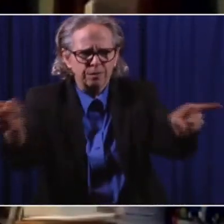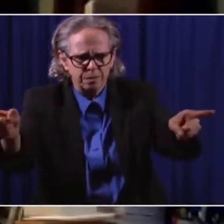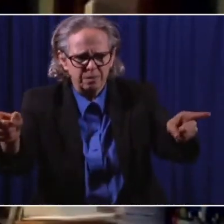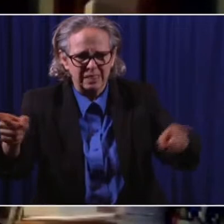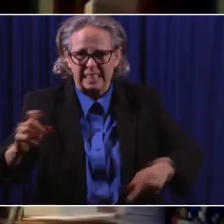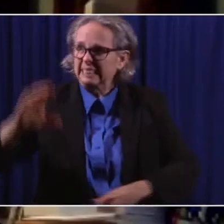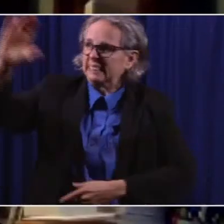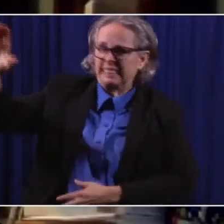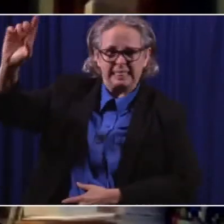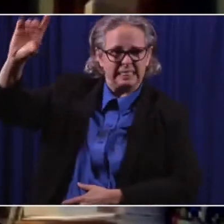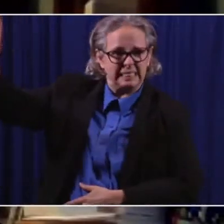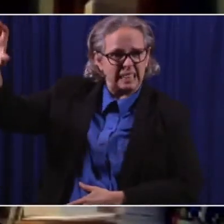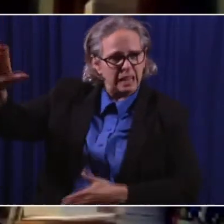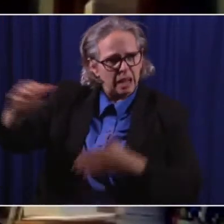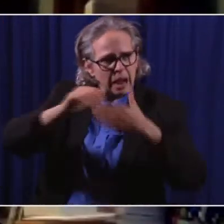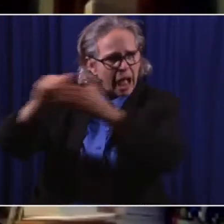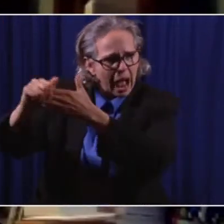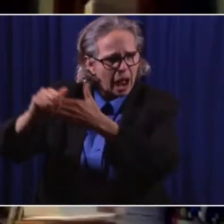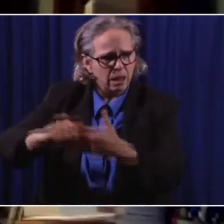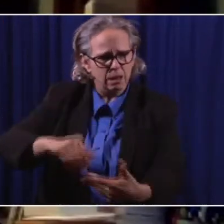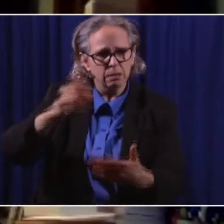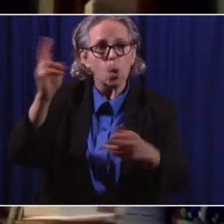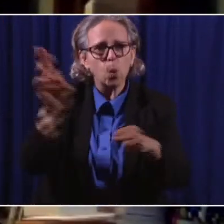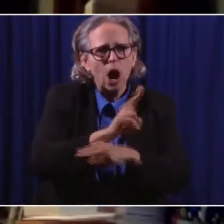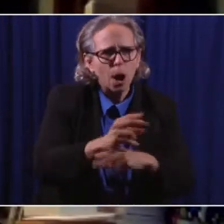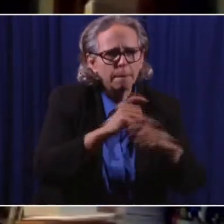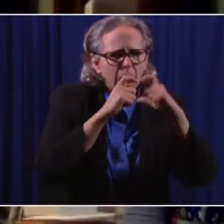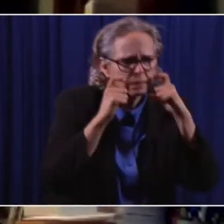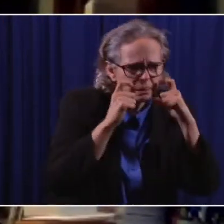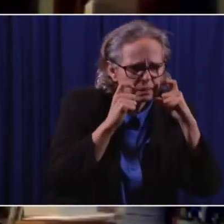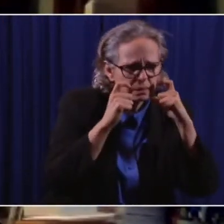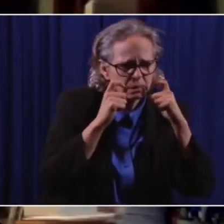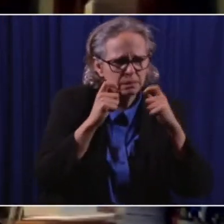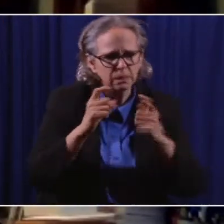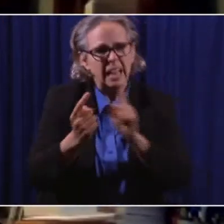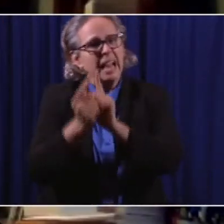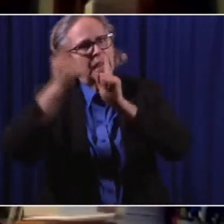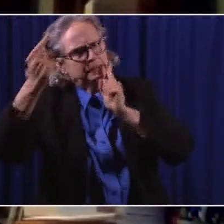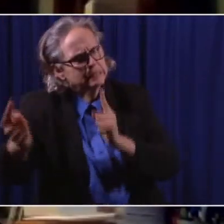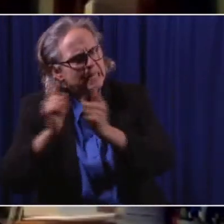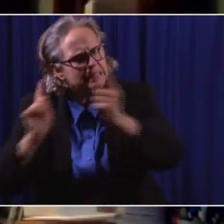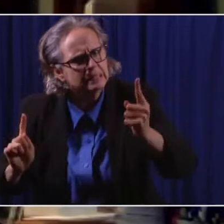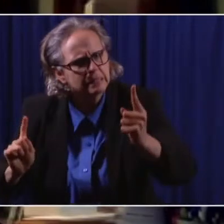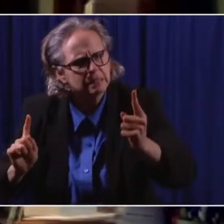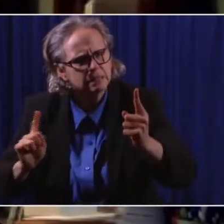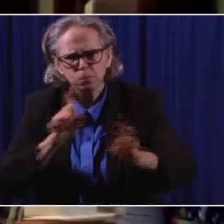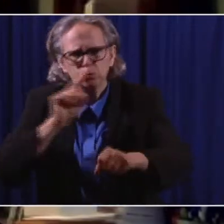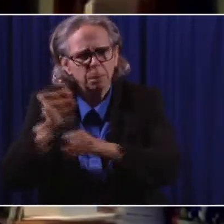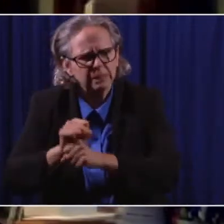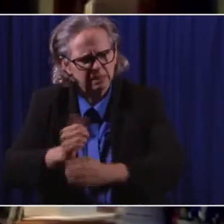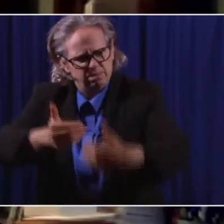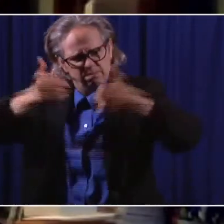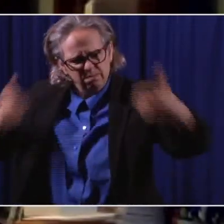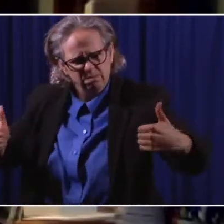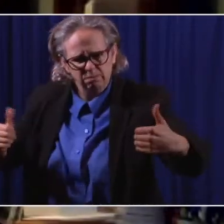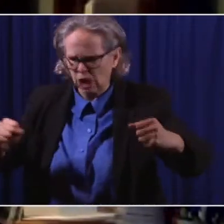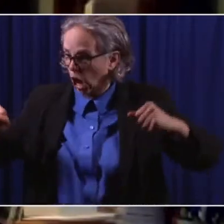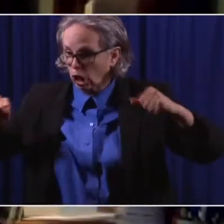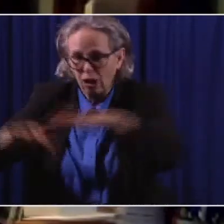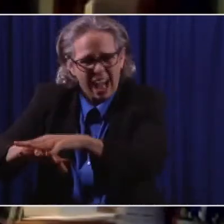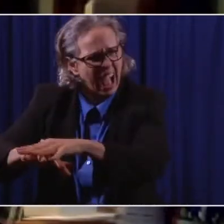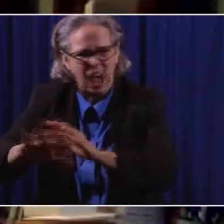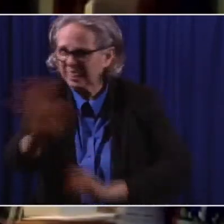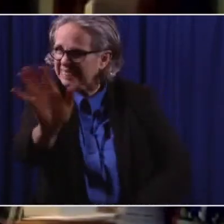a mask when you're outside, remain socially distanced from people, no big crowds, and wash your